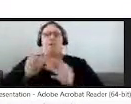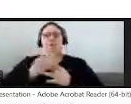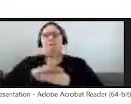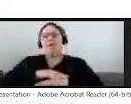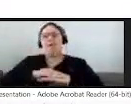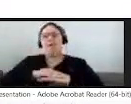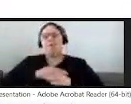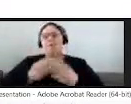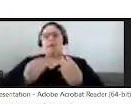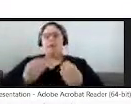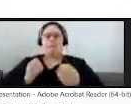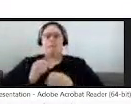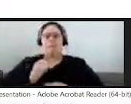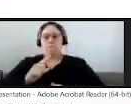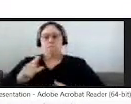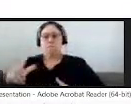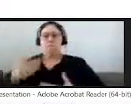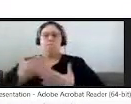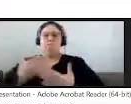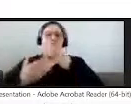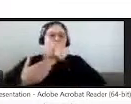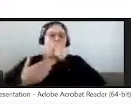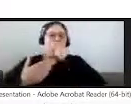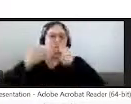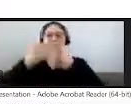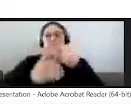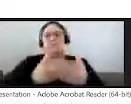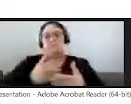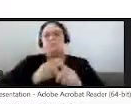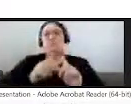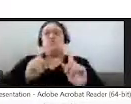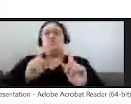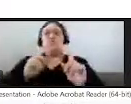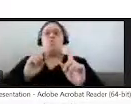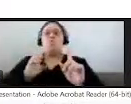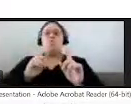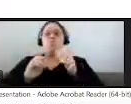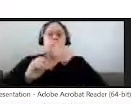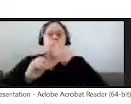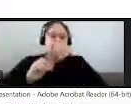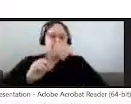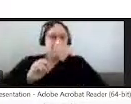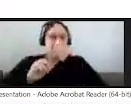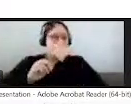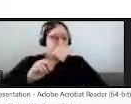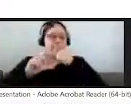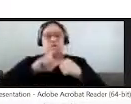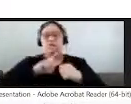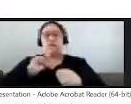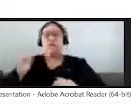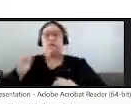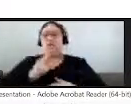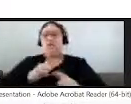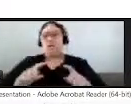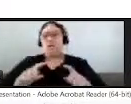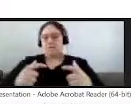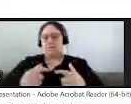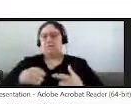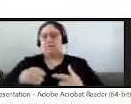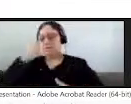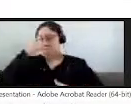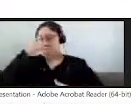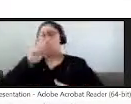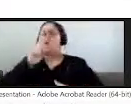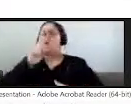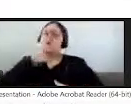number of bills in terms of the process. So that's why all committees, I would like to think,